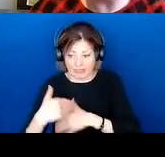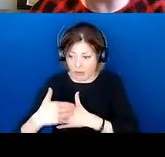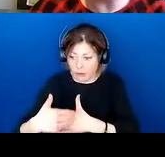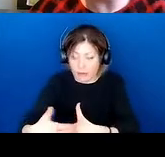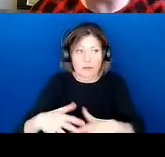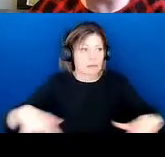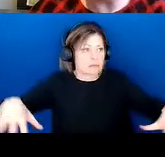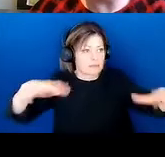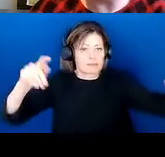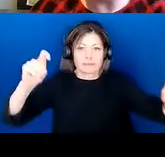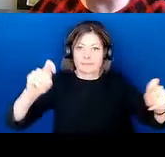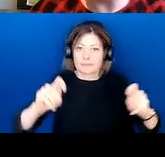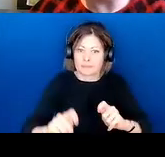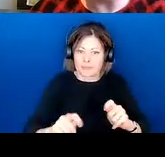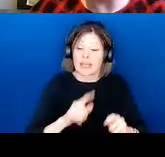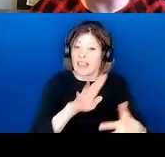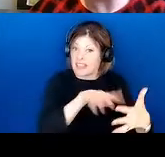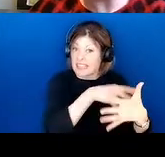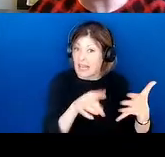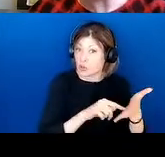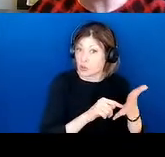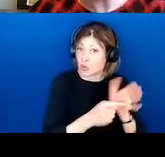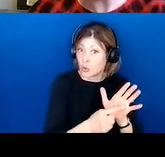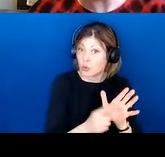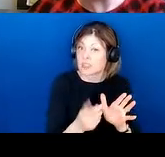of the delights to look out for.